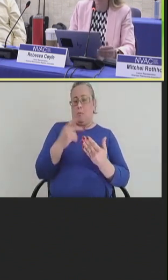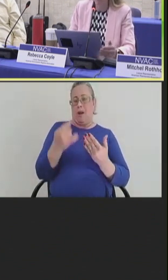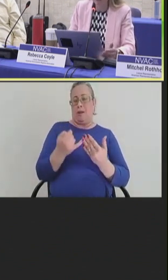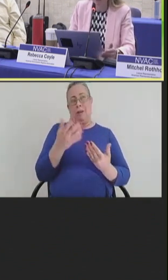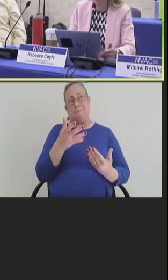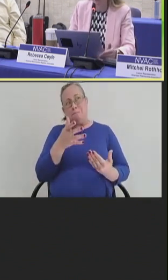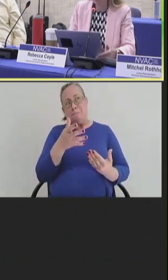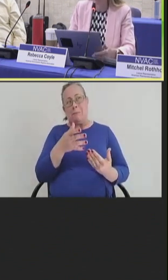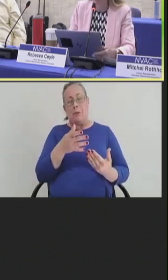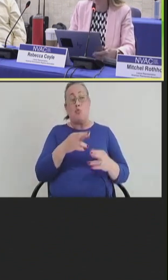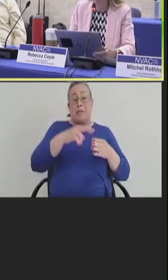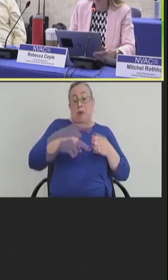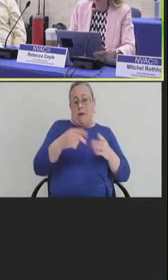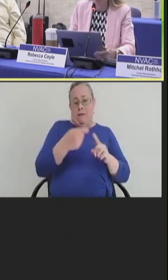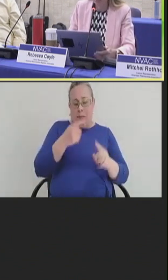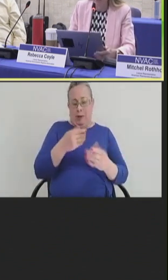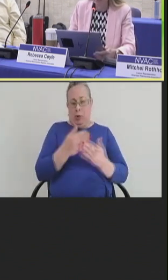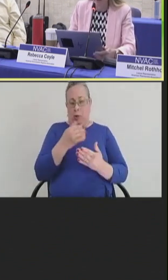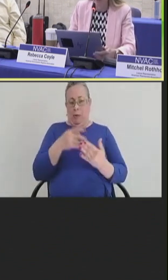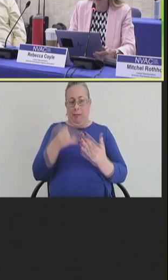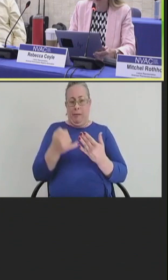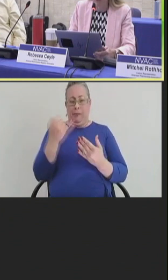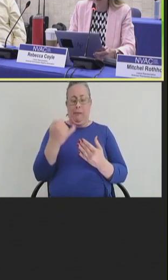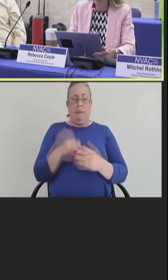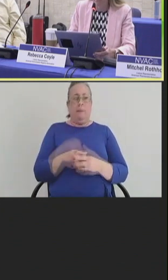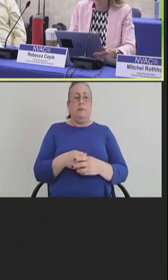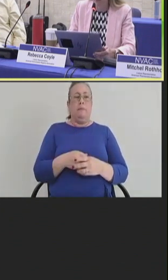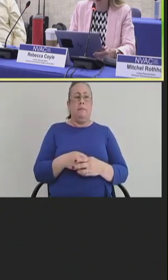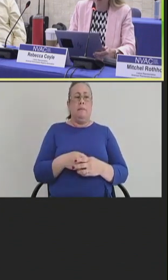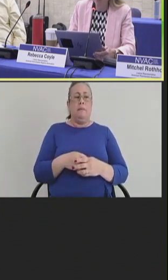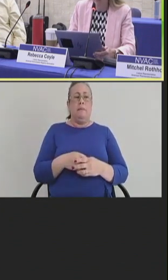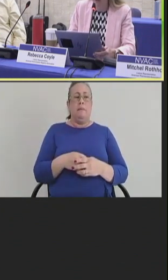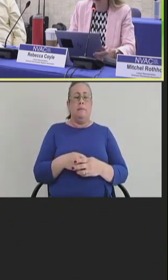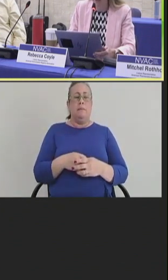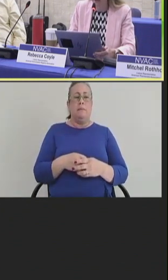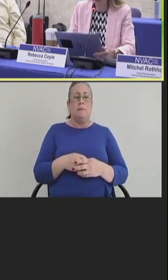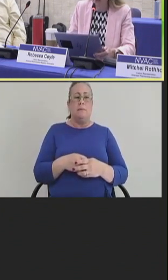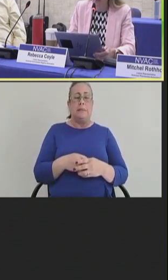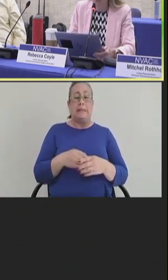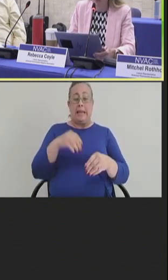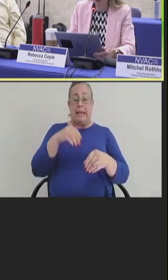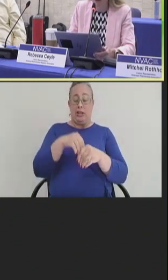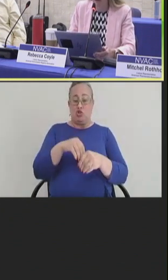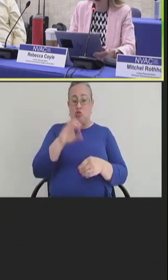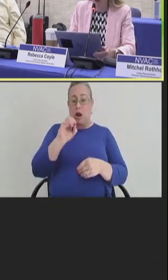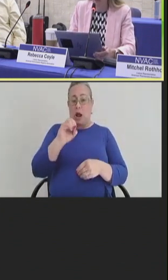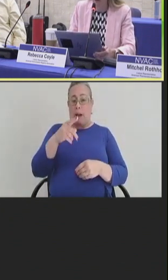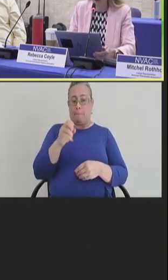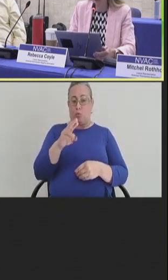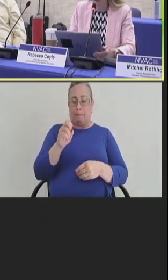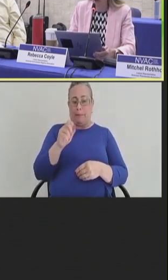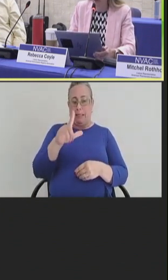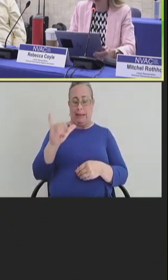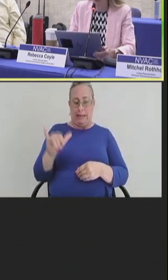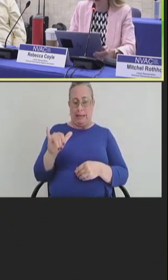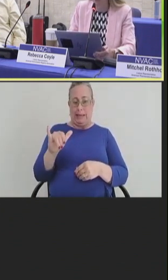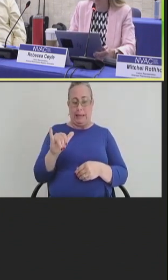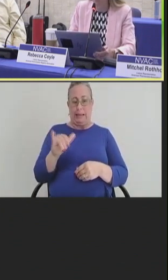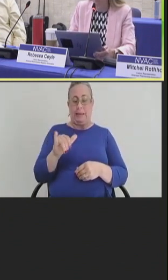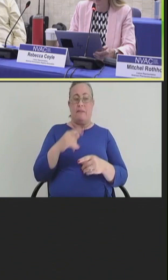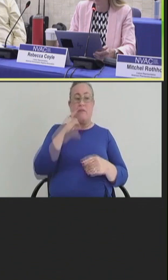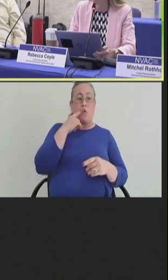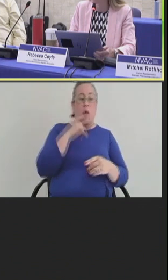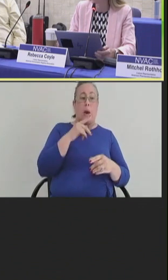but one of the results of a new project was creating some interoperability guidance between post-acute and